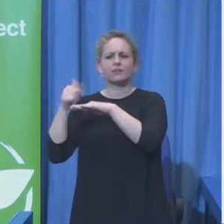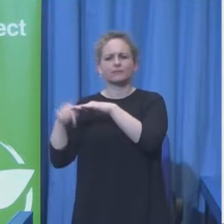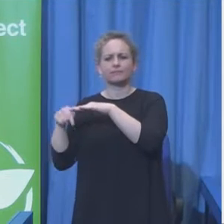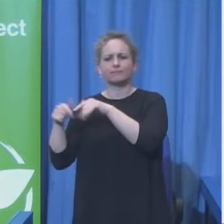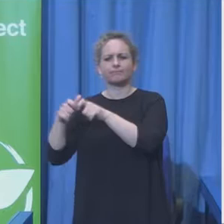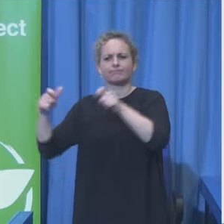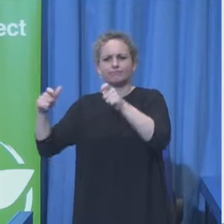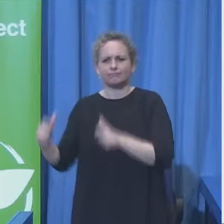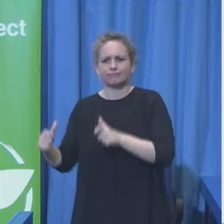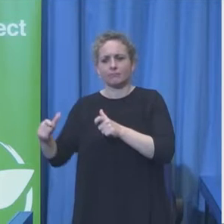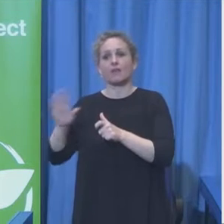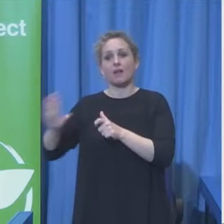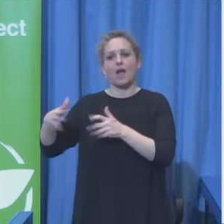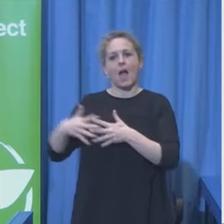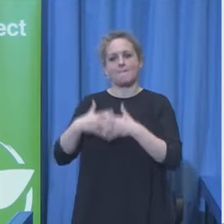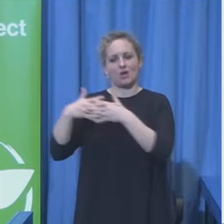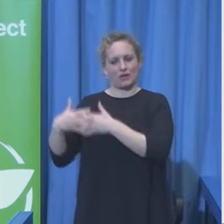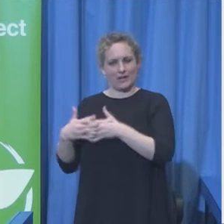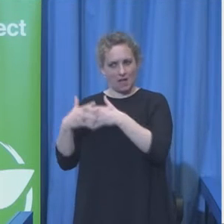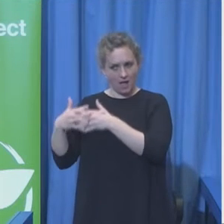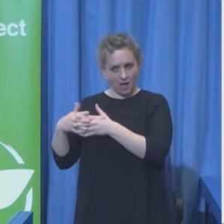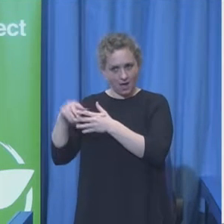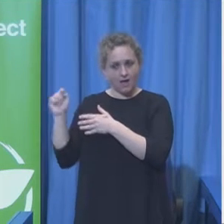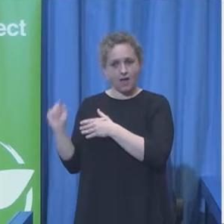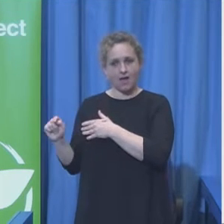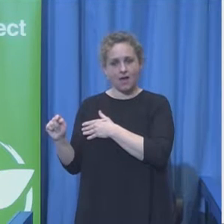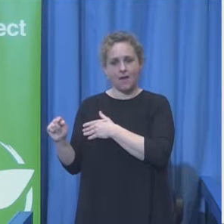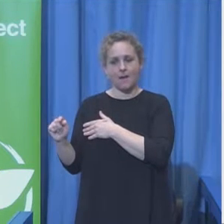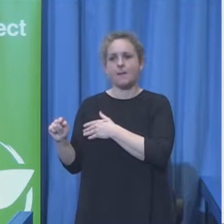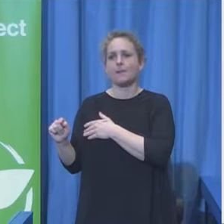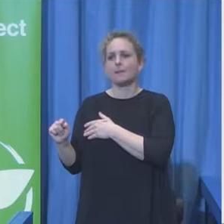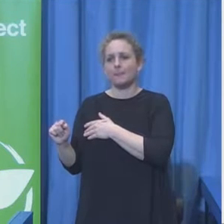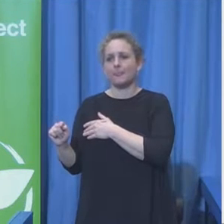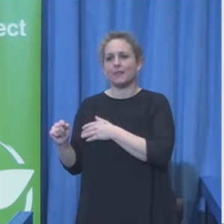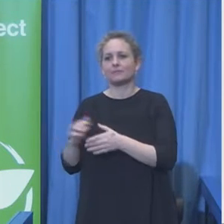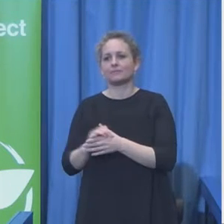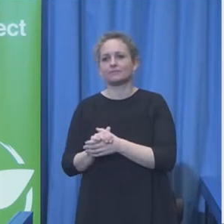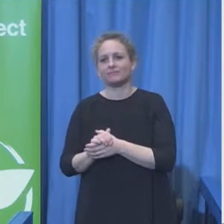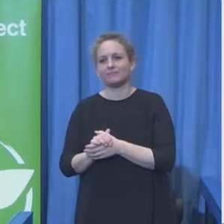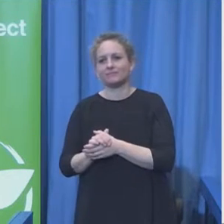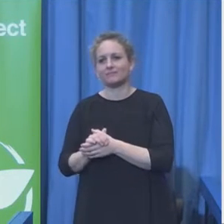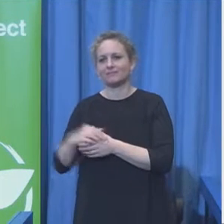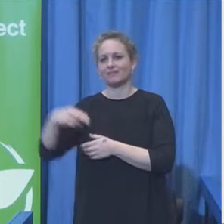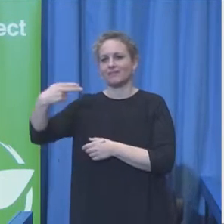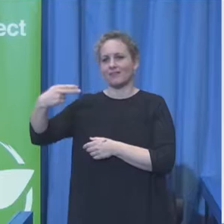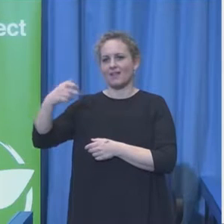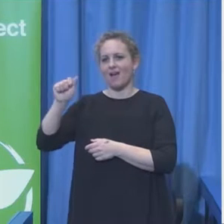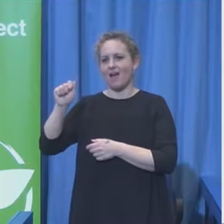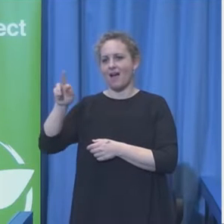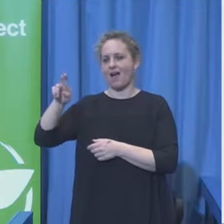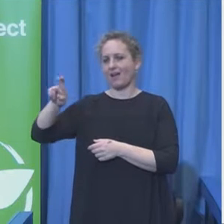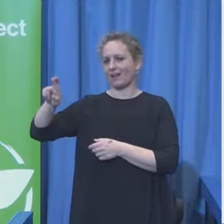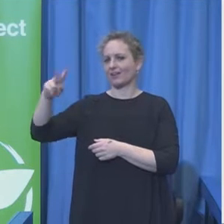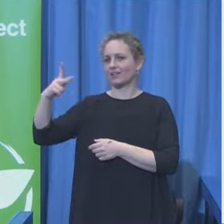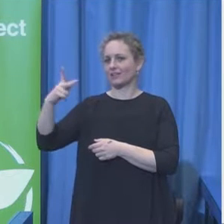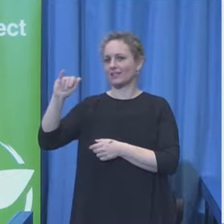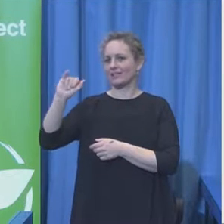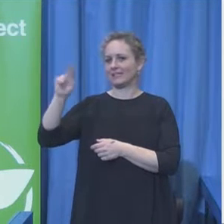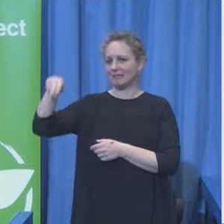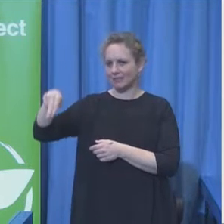is the following. We are moving now from Africa to the U.S., so please follow us on that